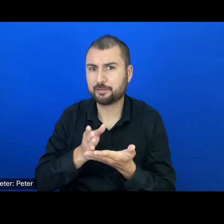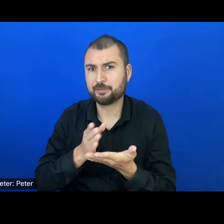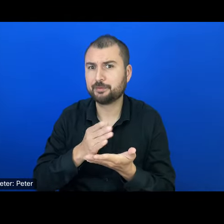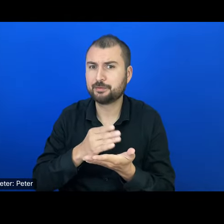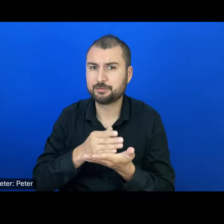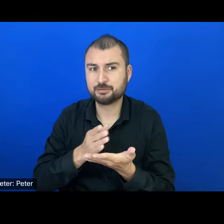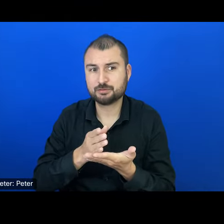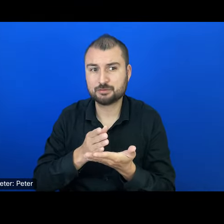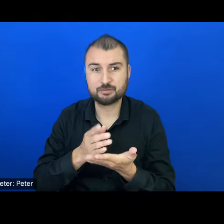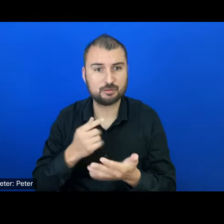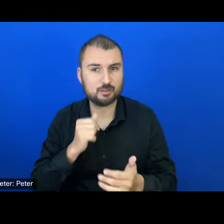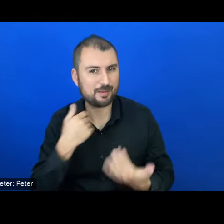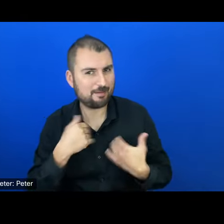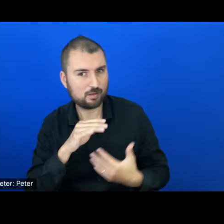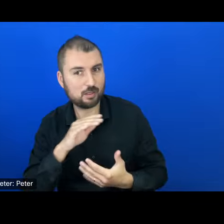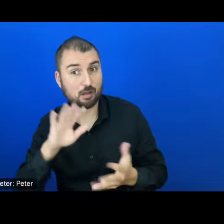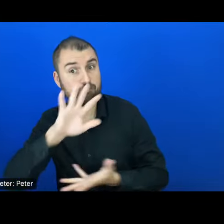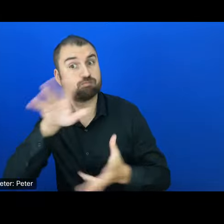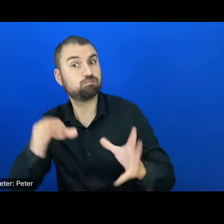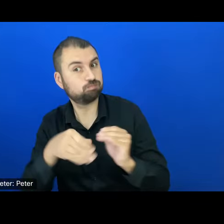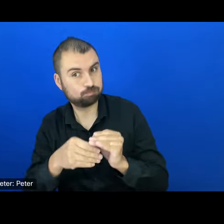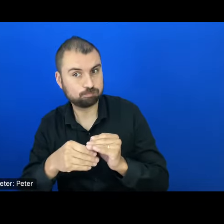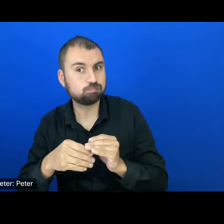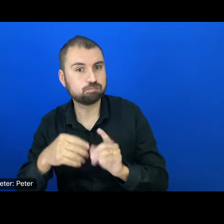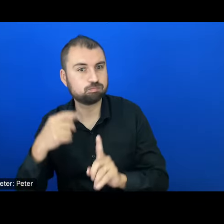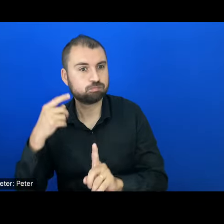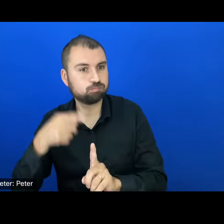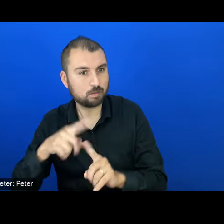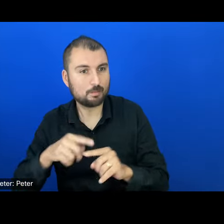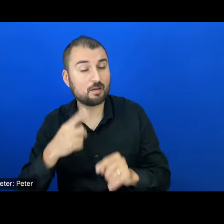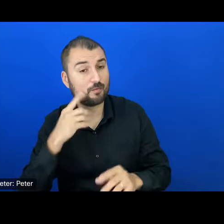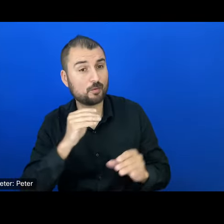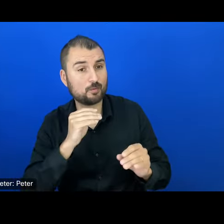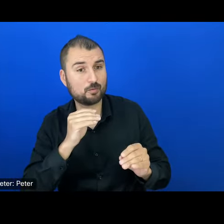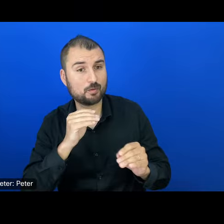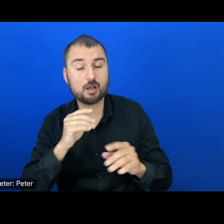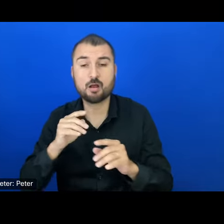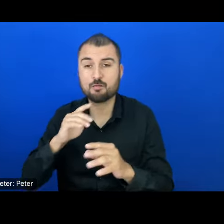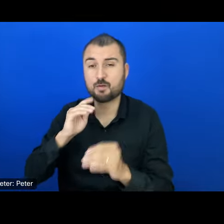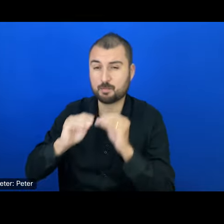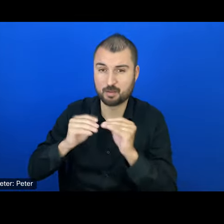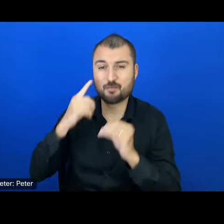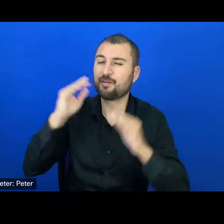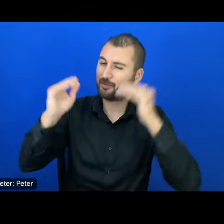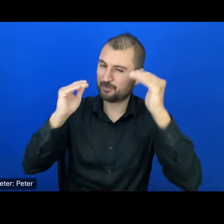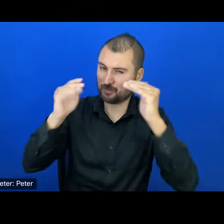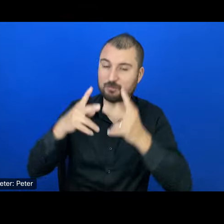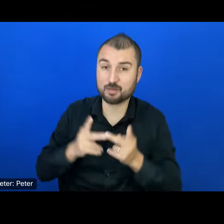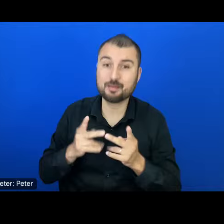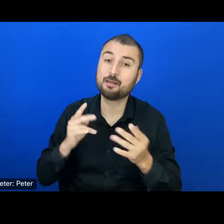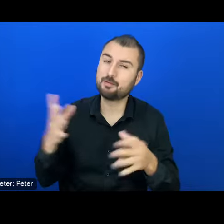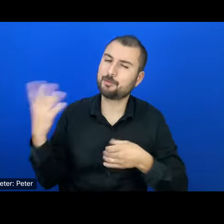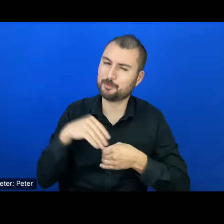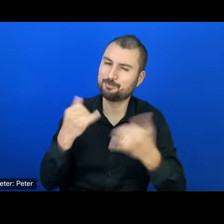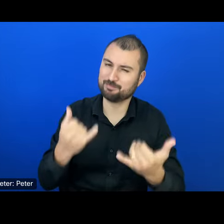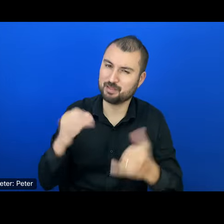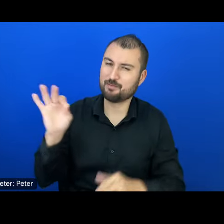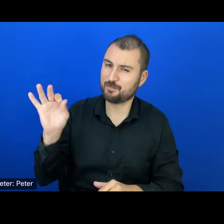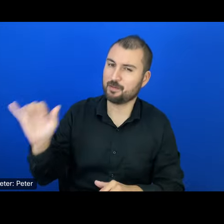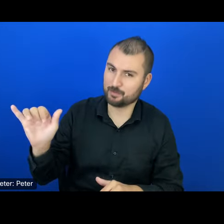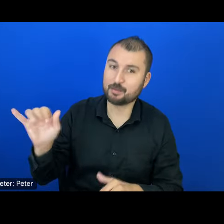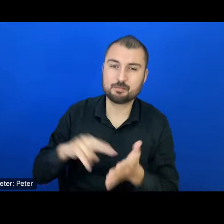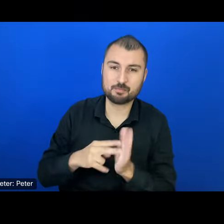don't have a grand total here, but as far as rehab and repair projects go for the adult facilities, and this does include the current fiscal year, so that'd be